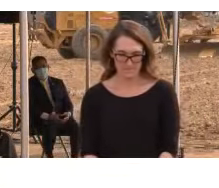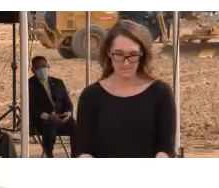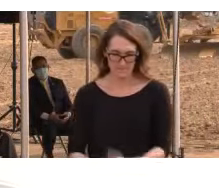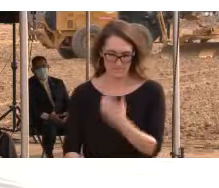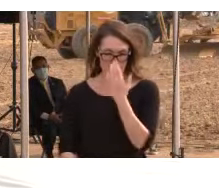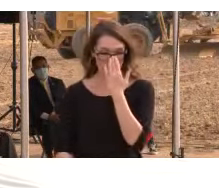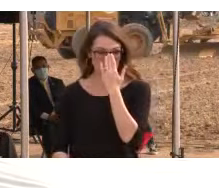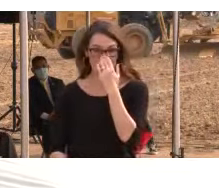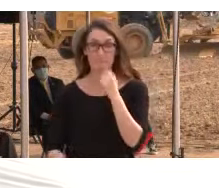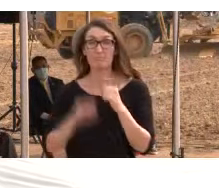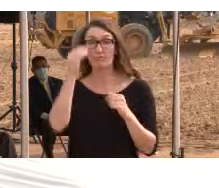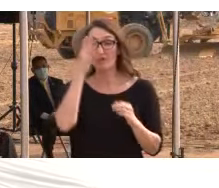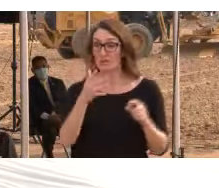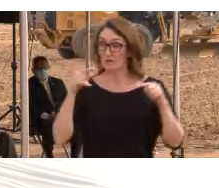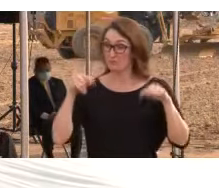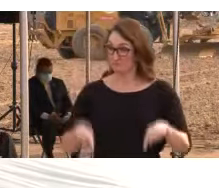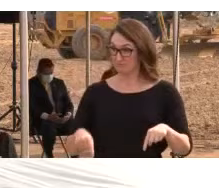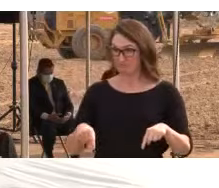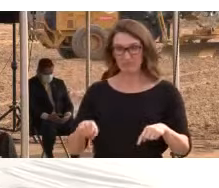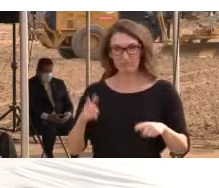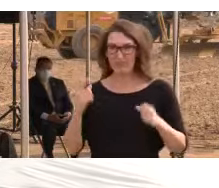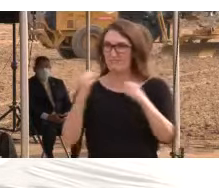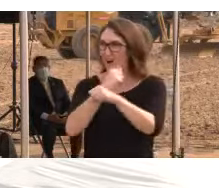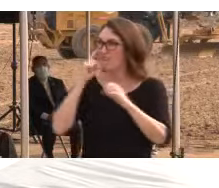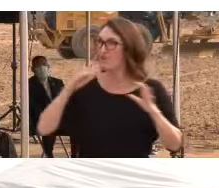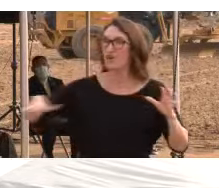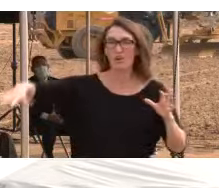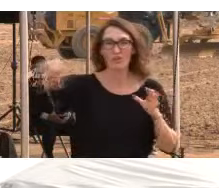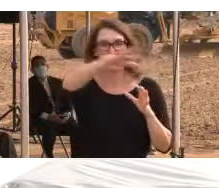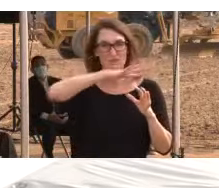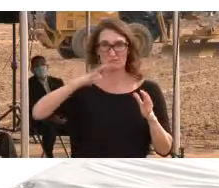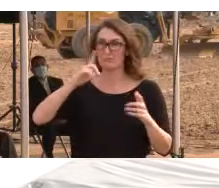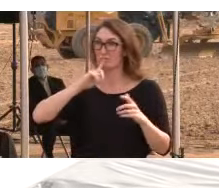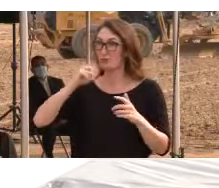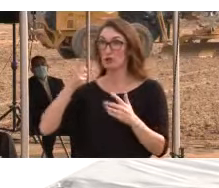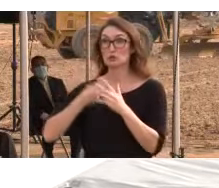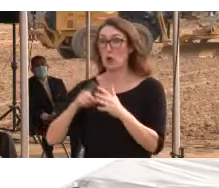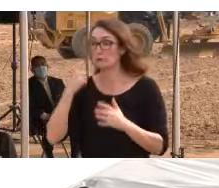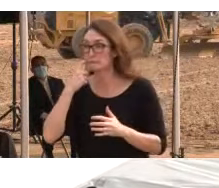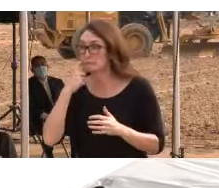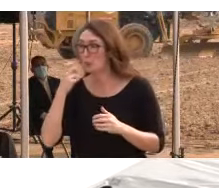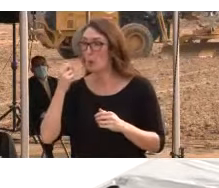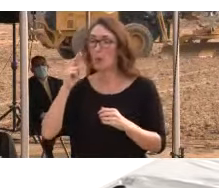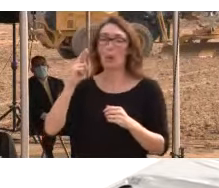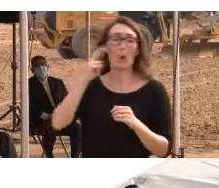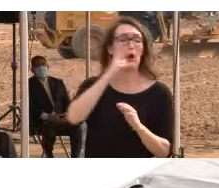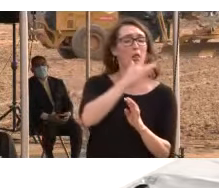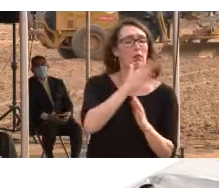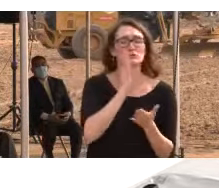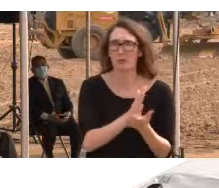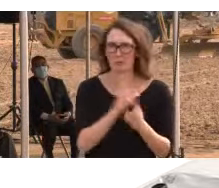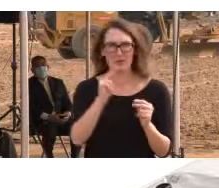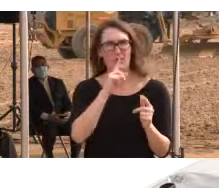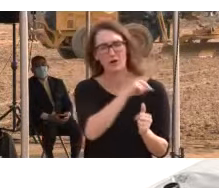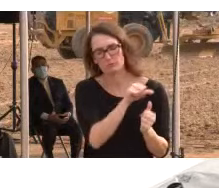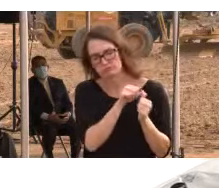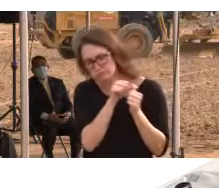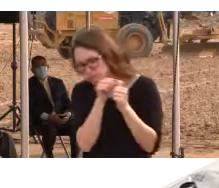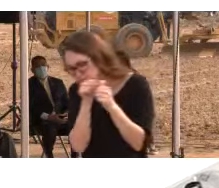This fight has never stopped. West Fresno residents have remained resilient, committed to improving the quality of